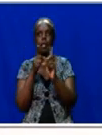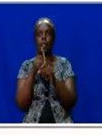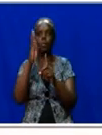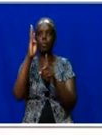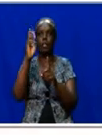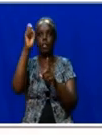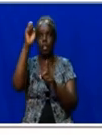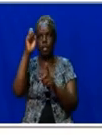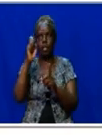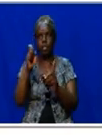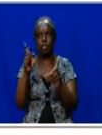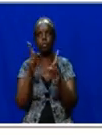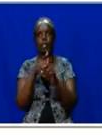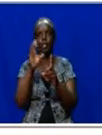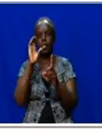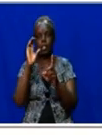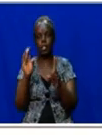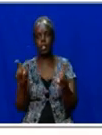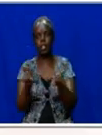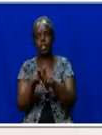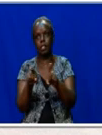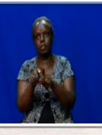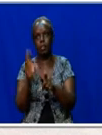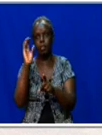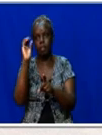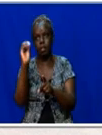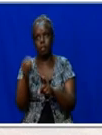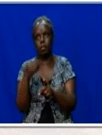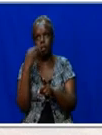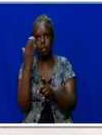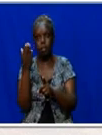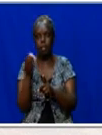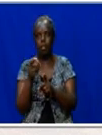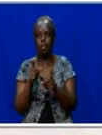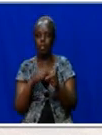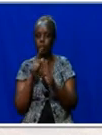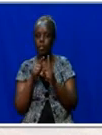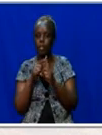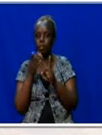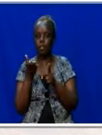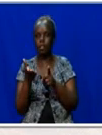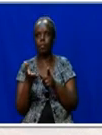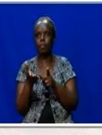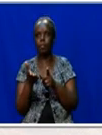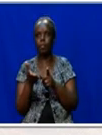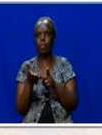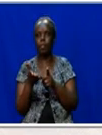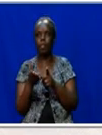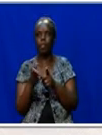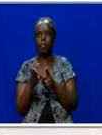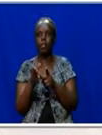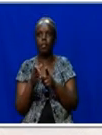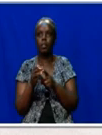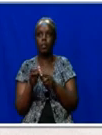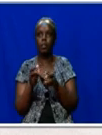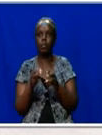plus c is equals to 0. When we have this form of an equation,